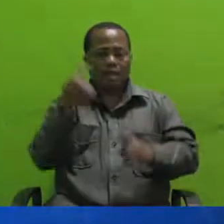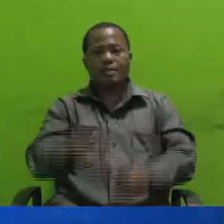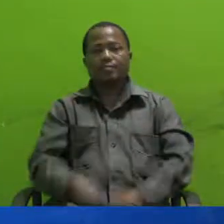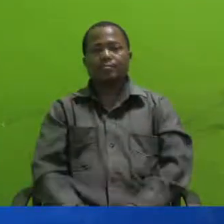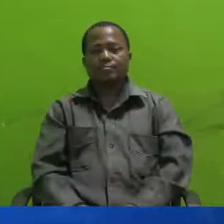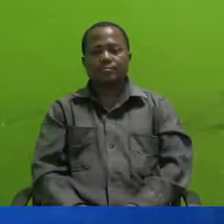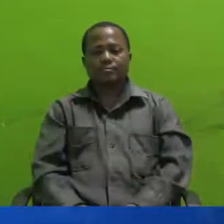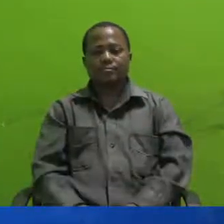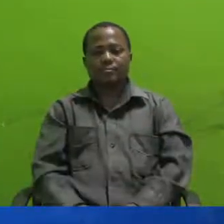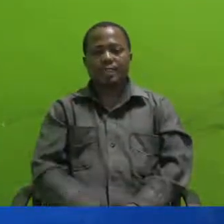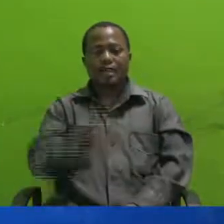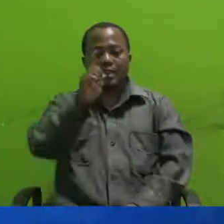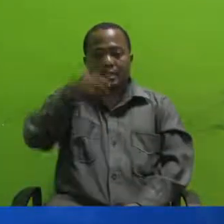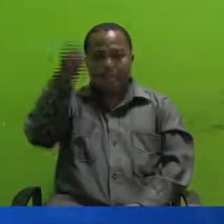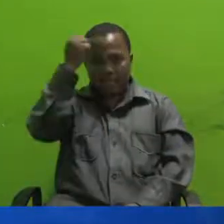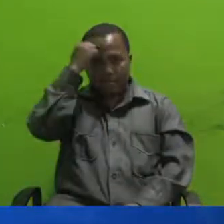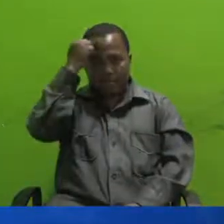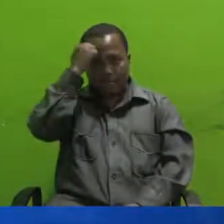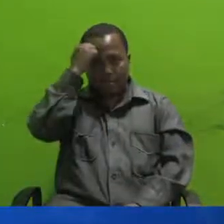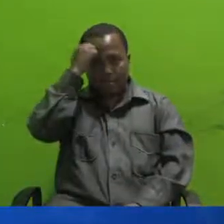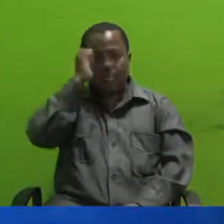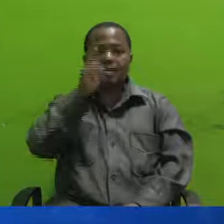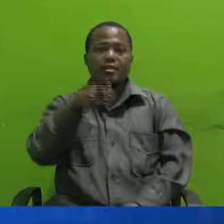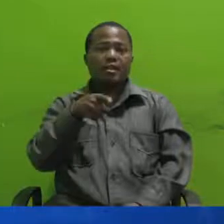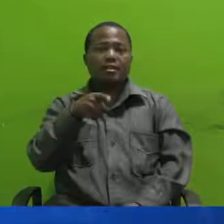100. And you all remember that